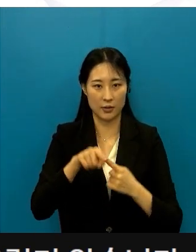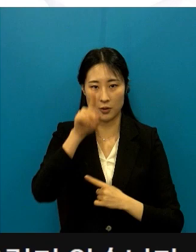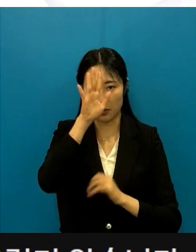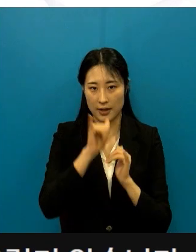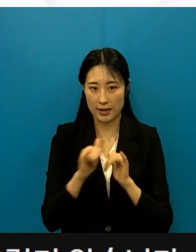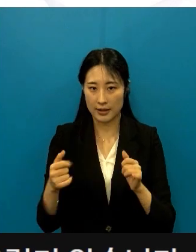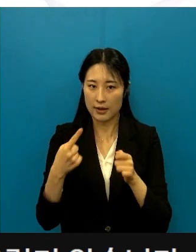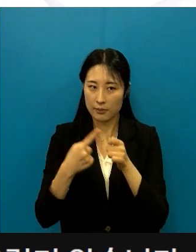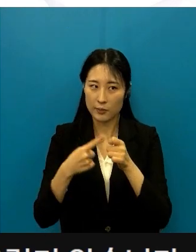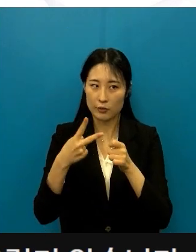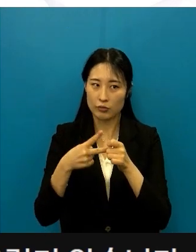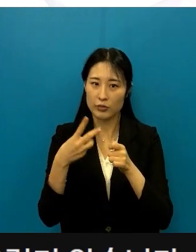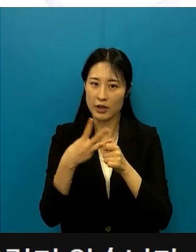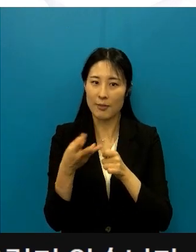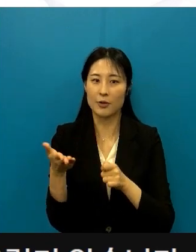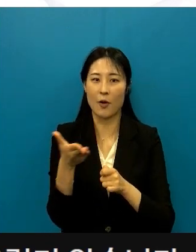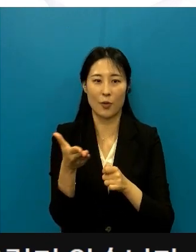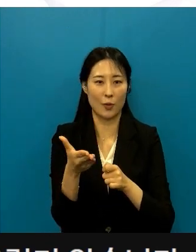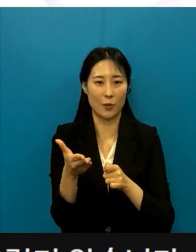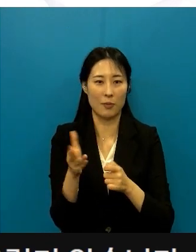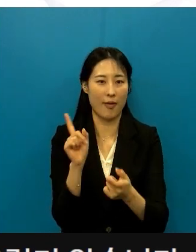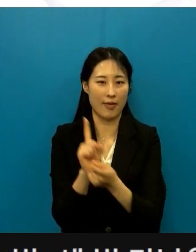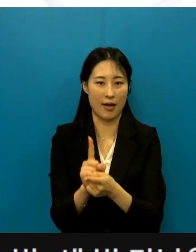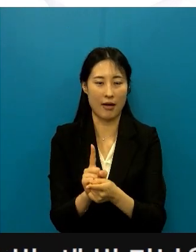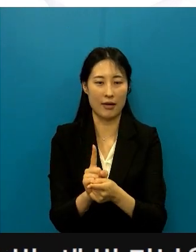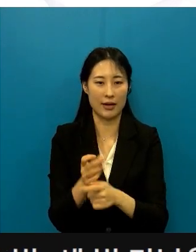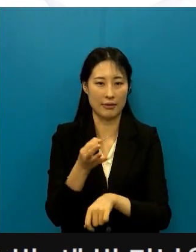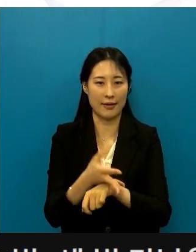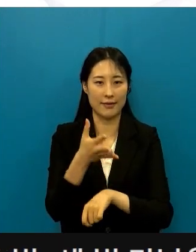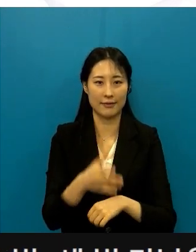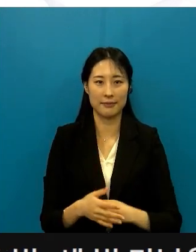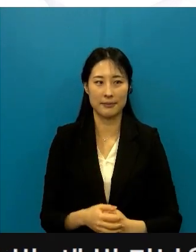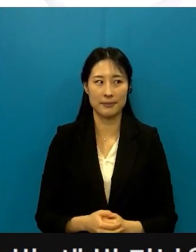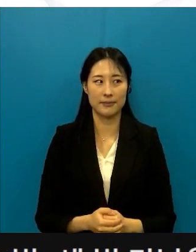regime affected how Netherlands